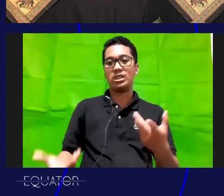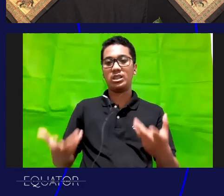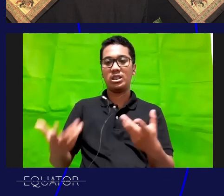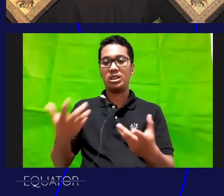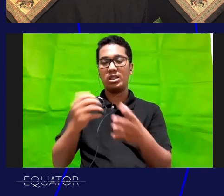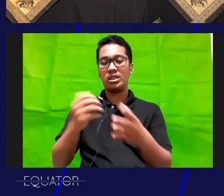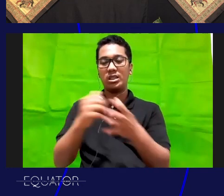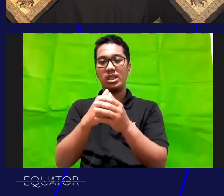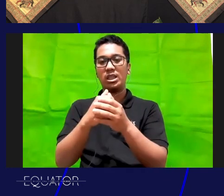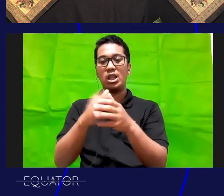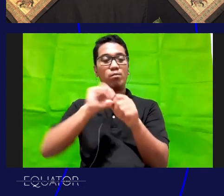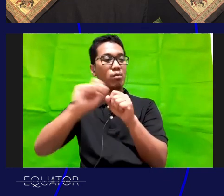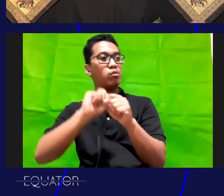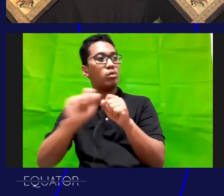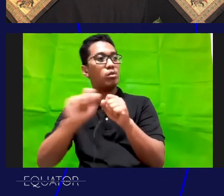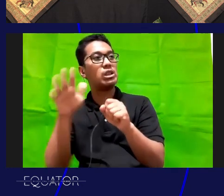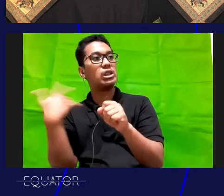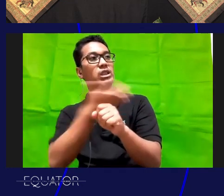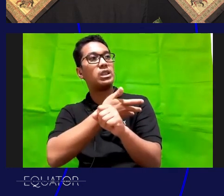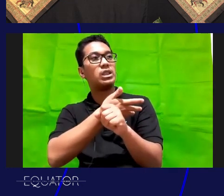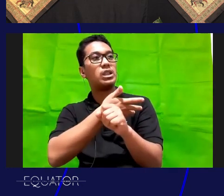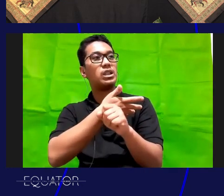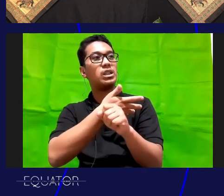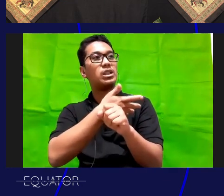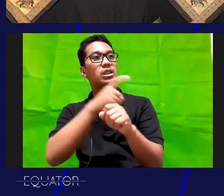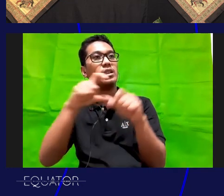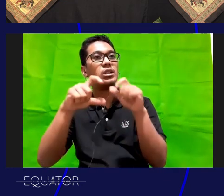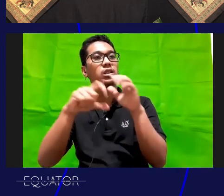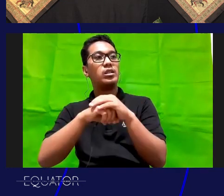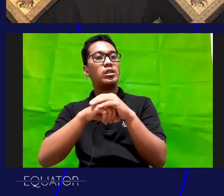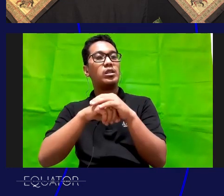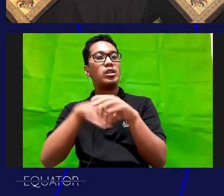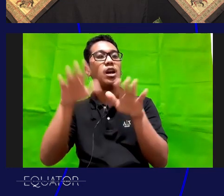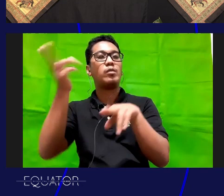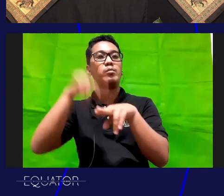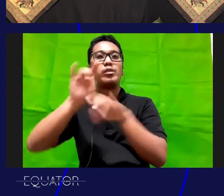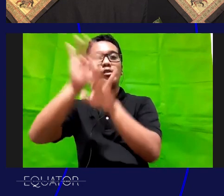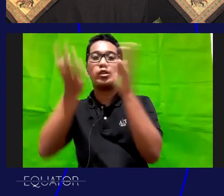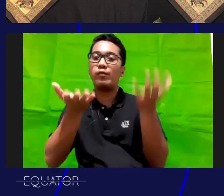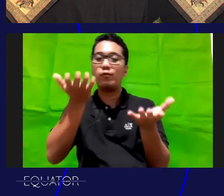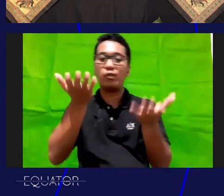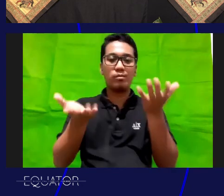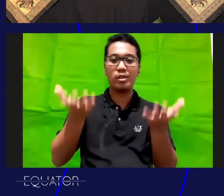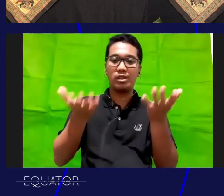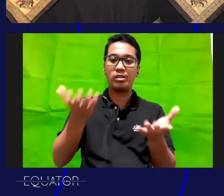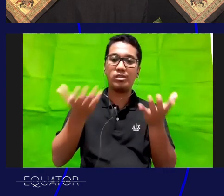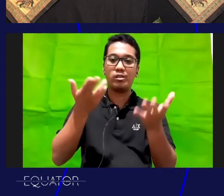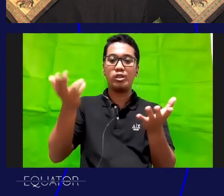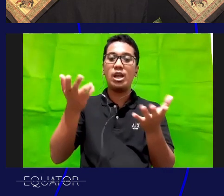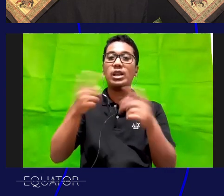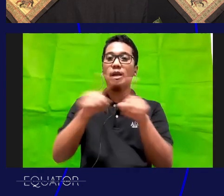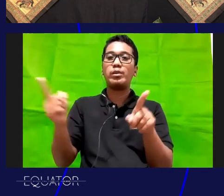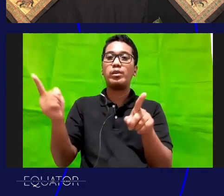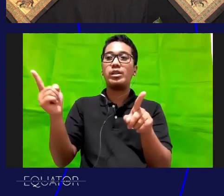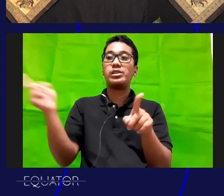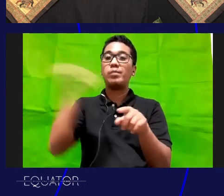see with calm that I needed more time to perceive those differences. And up until now, it's been only